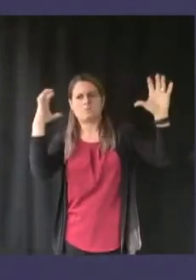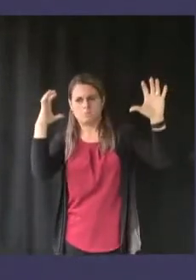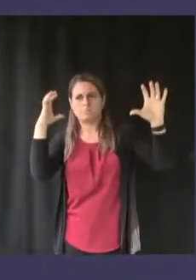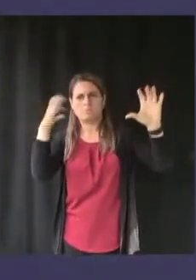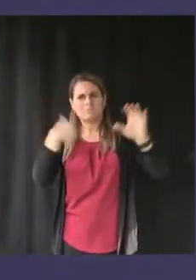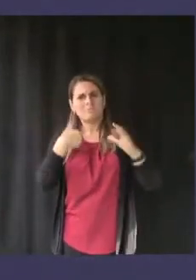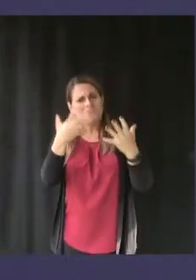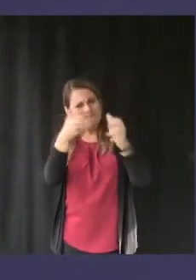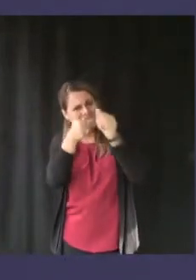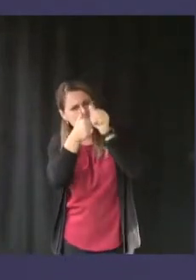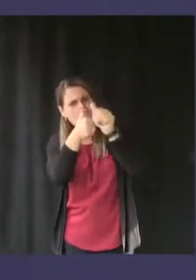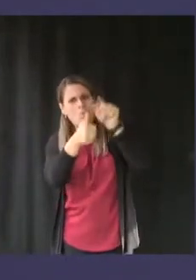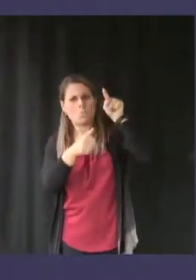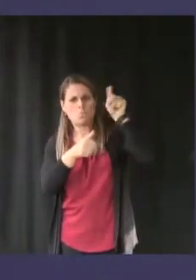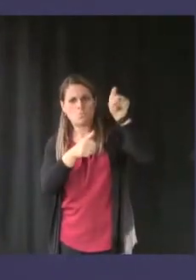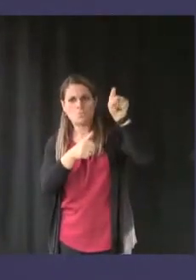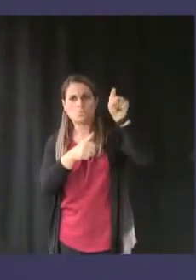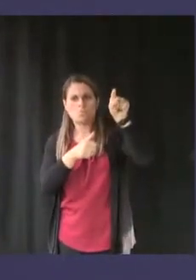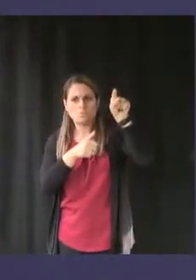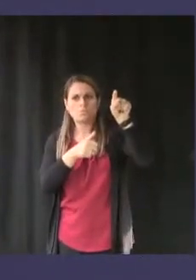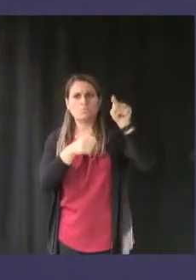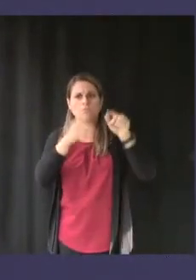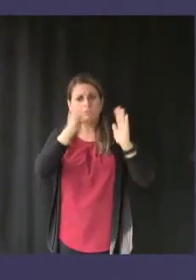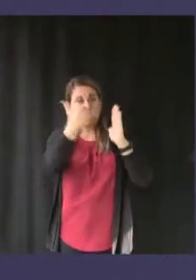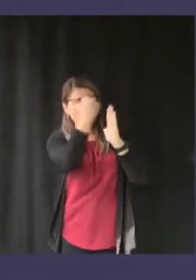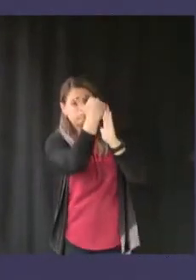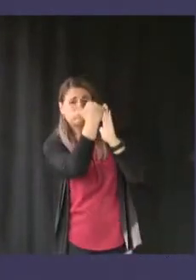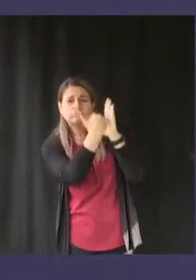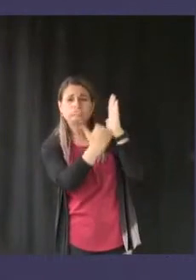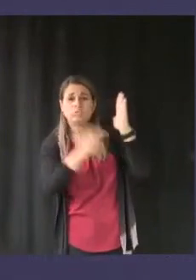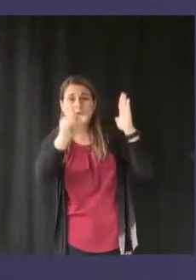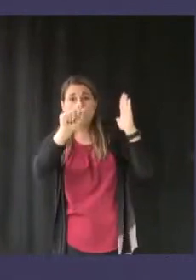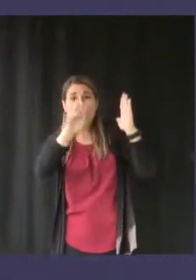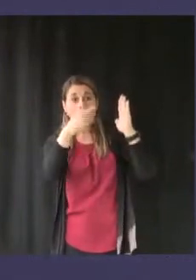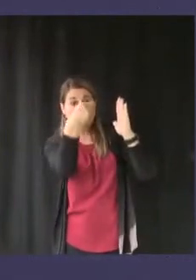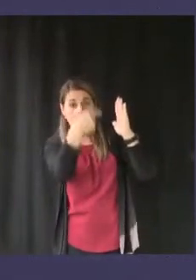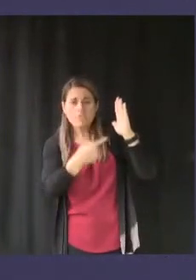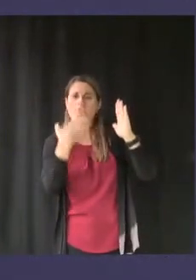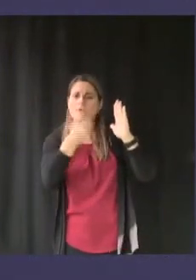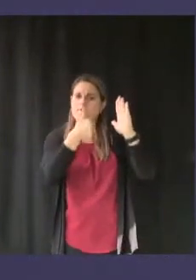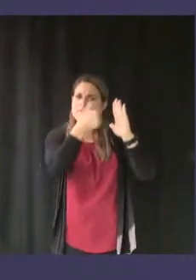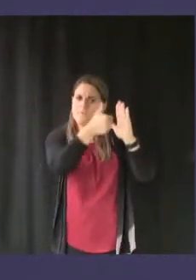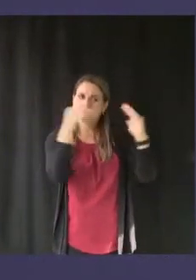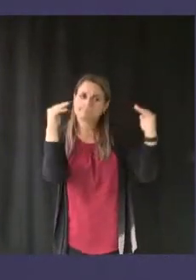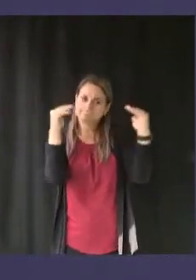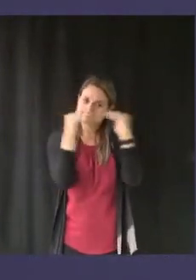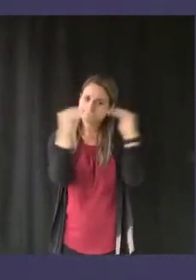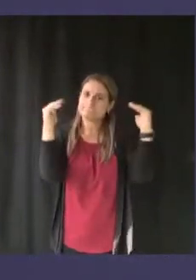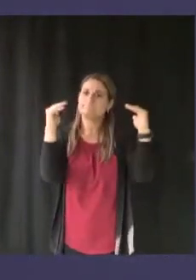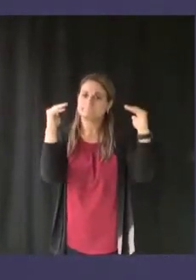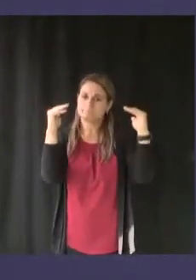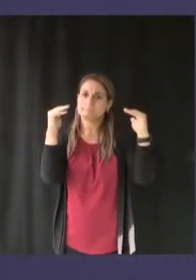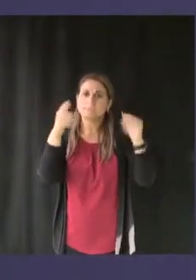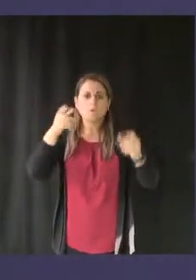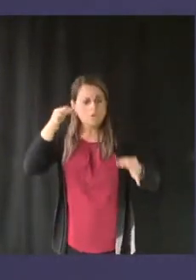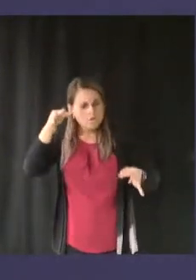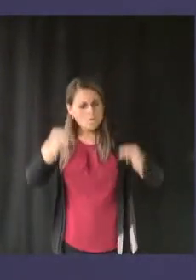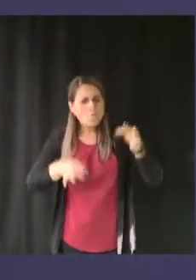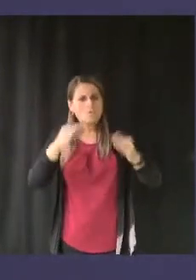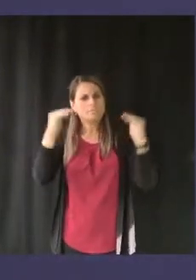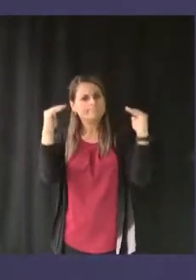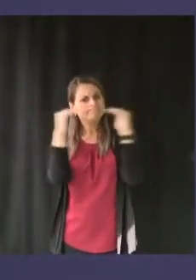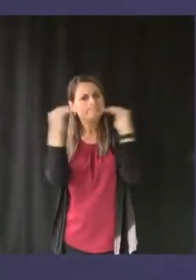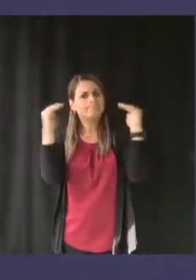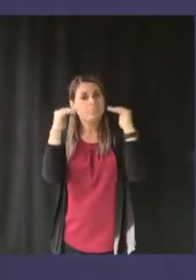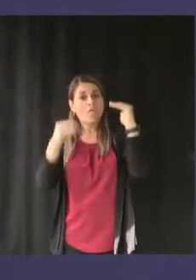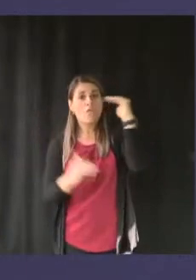rule of law, true to the fact that these people are going to be tried in a courtroom setting, and the evidence is going to be